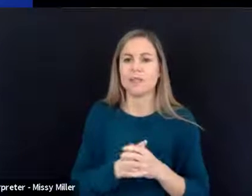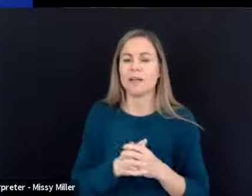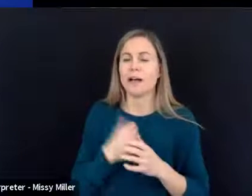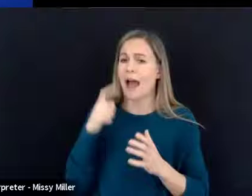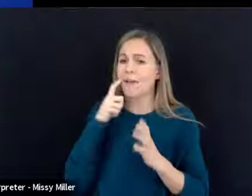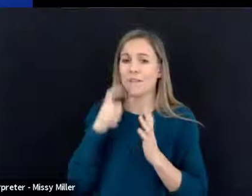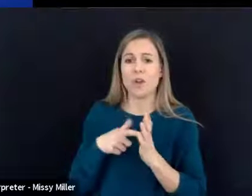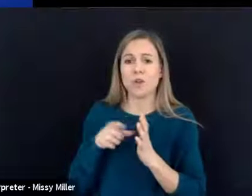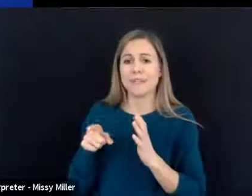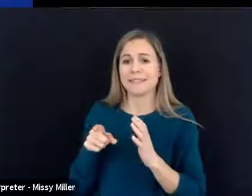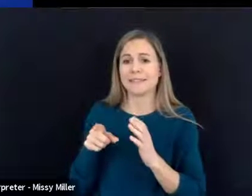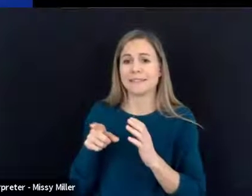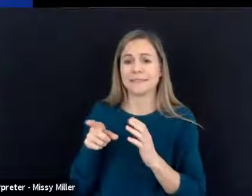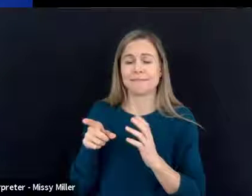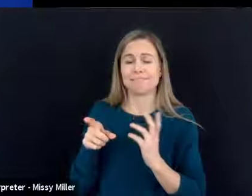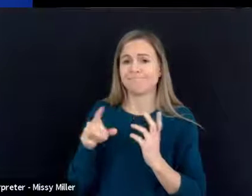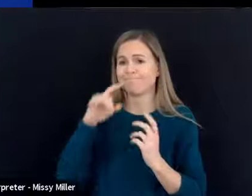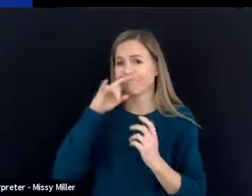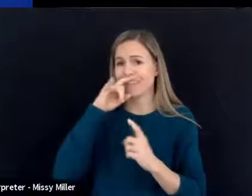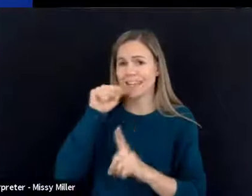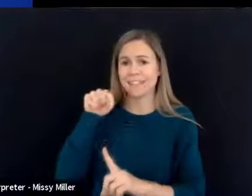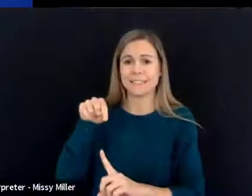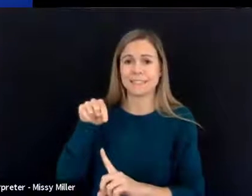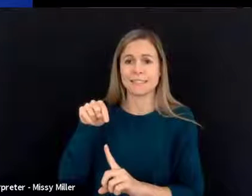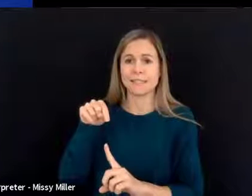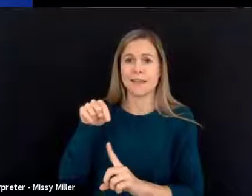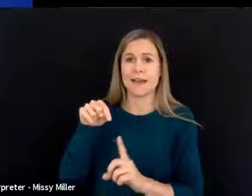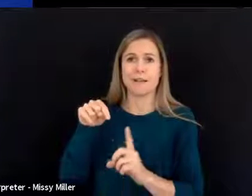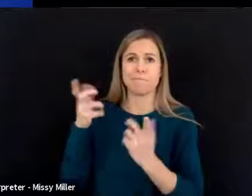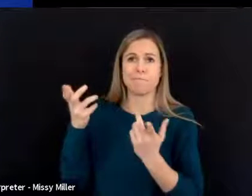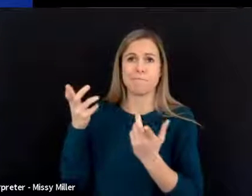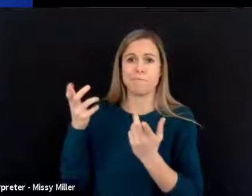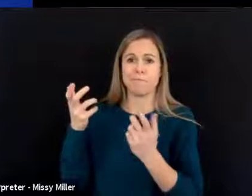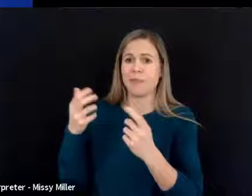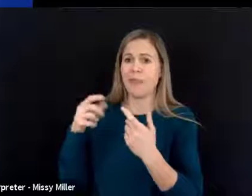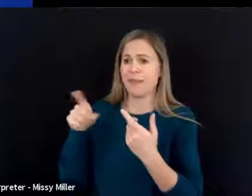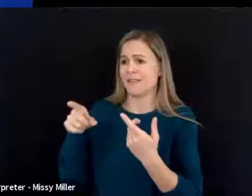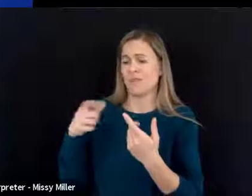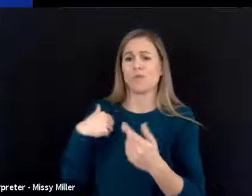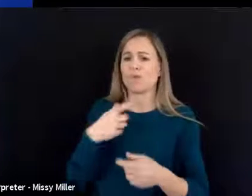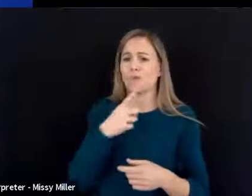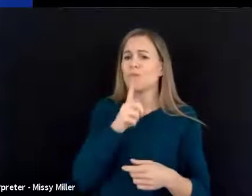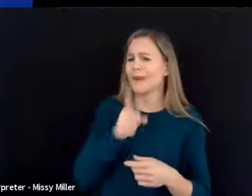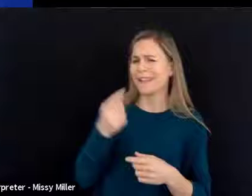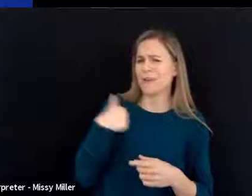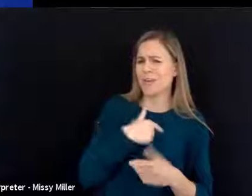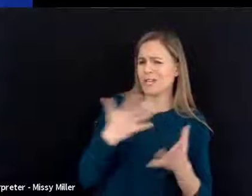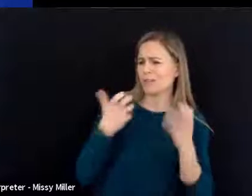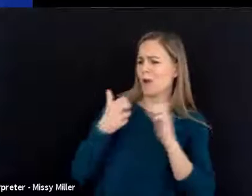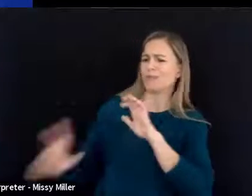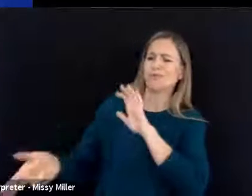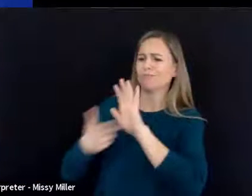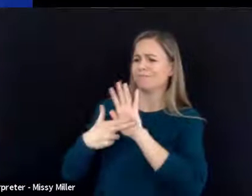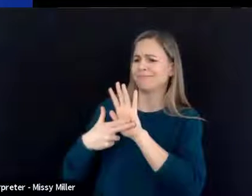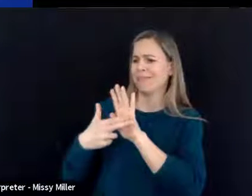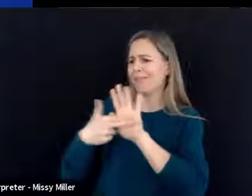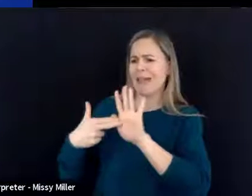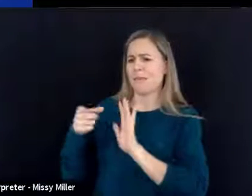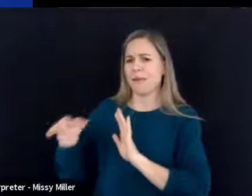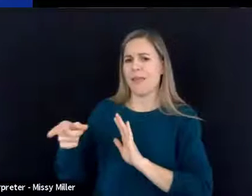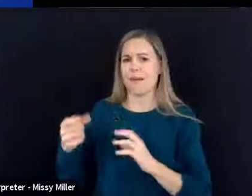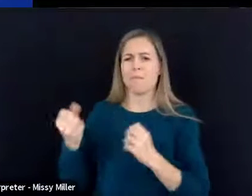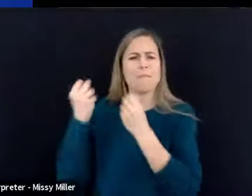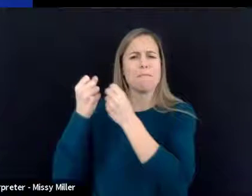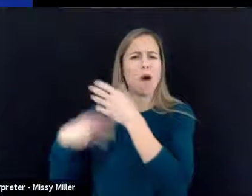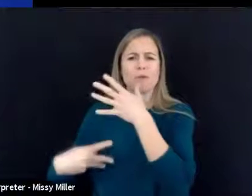kids categorized with the label, they get slapped with a label of multiple disability.